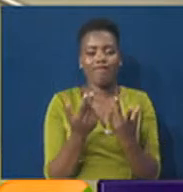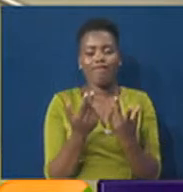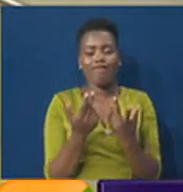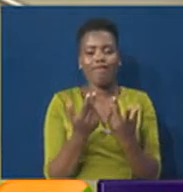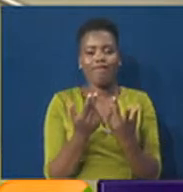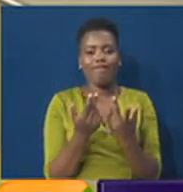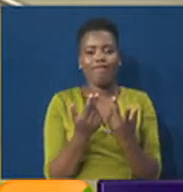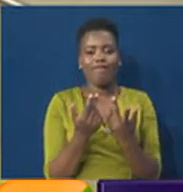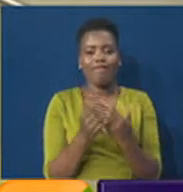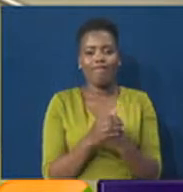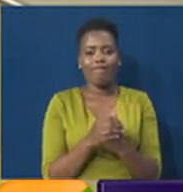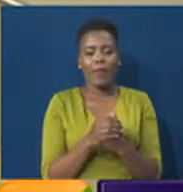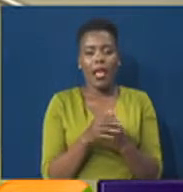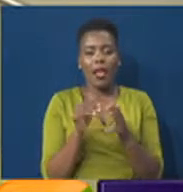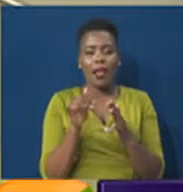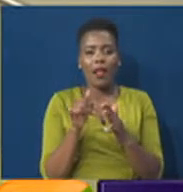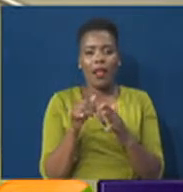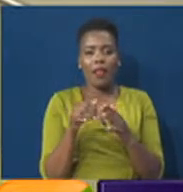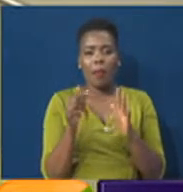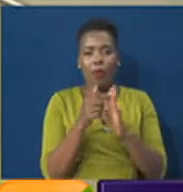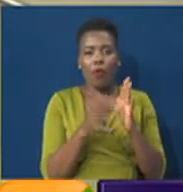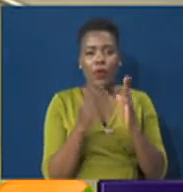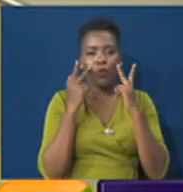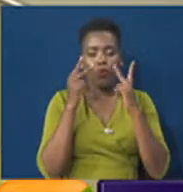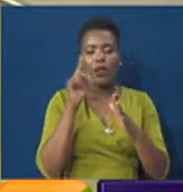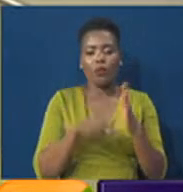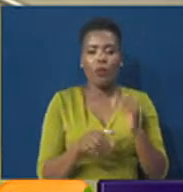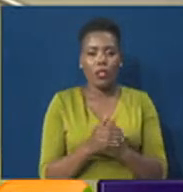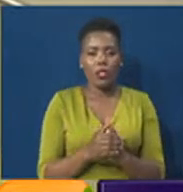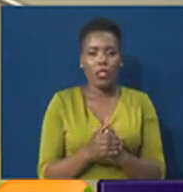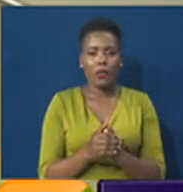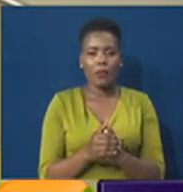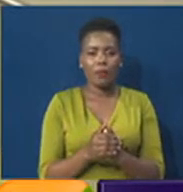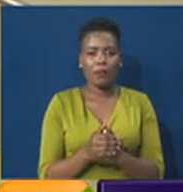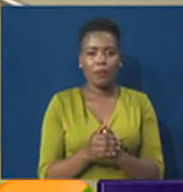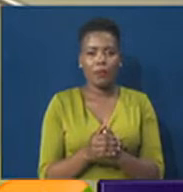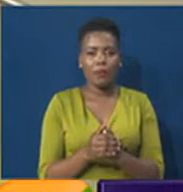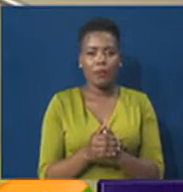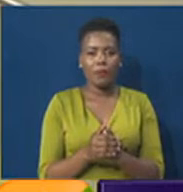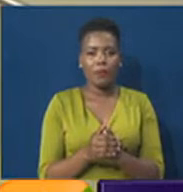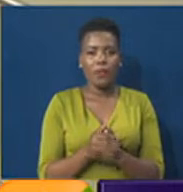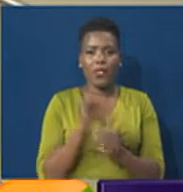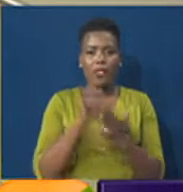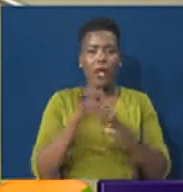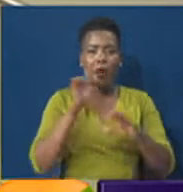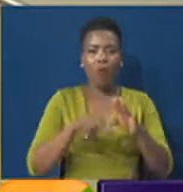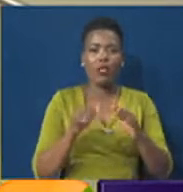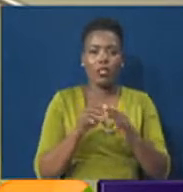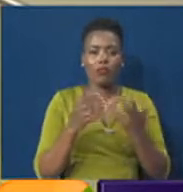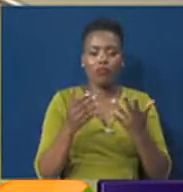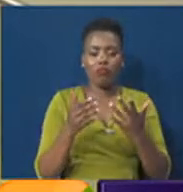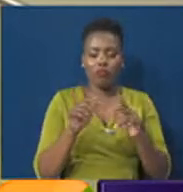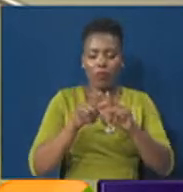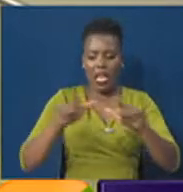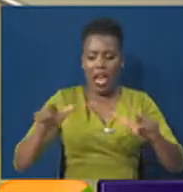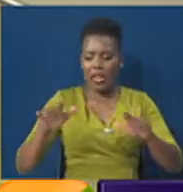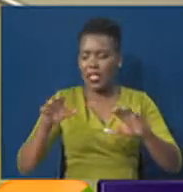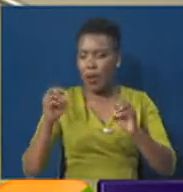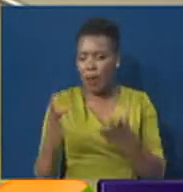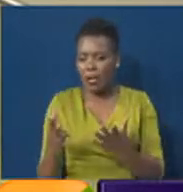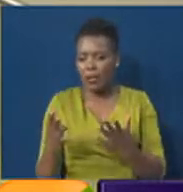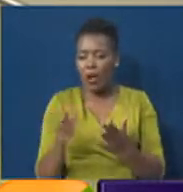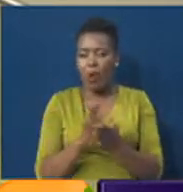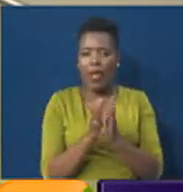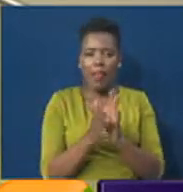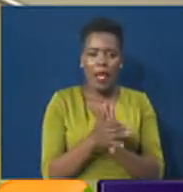of geography. The parameters we look at most likely are in terms of per capita. So that whatever the size of the place, whether it is